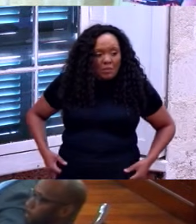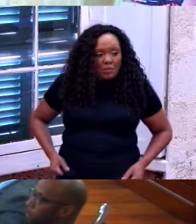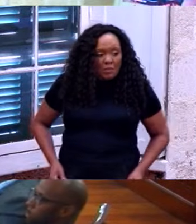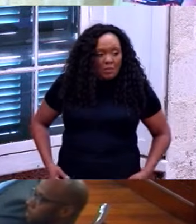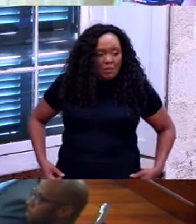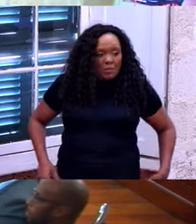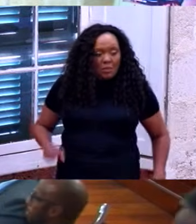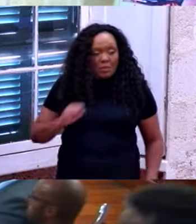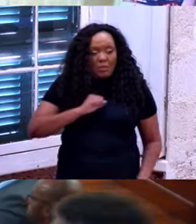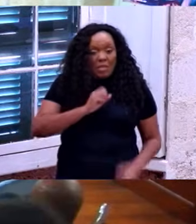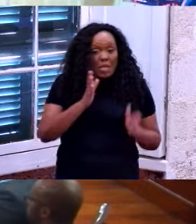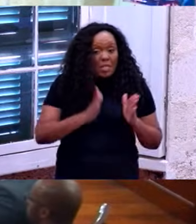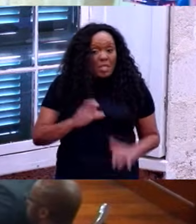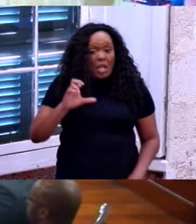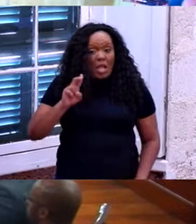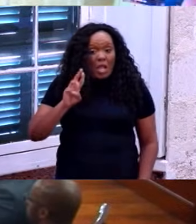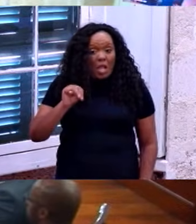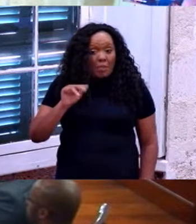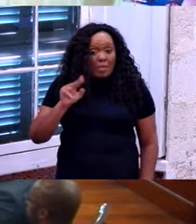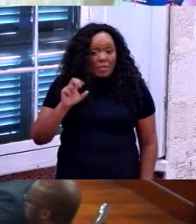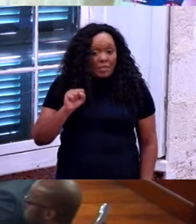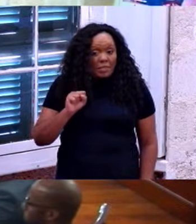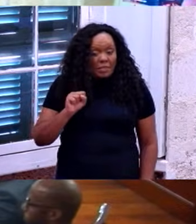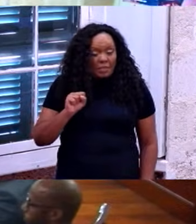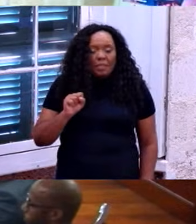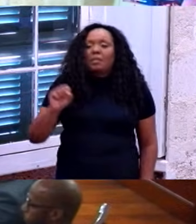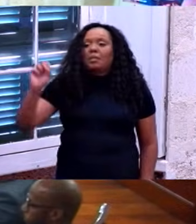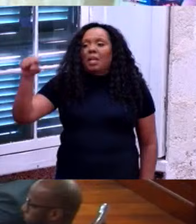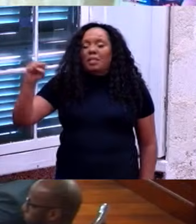Senator Cummins. Yes.